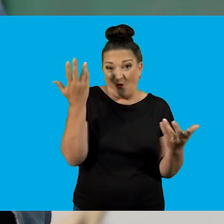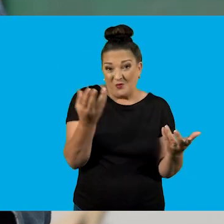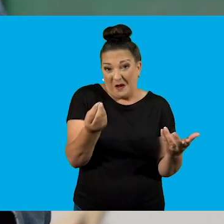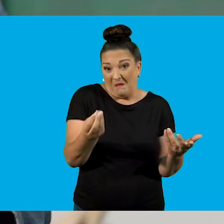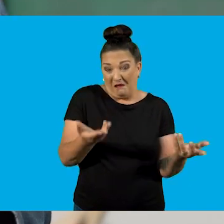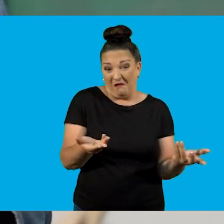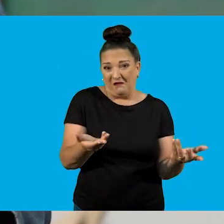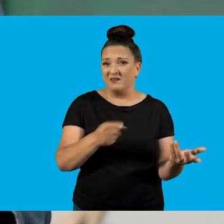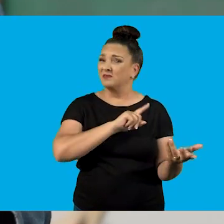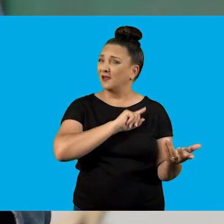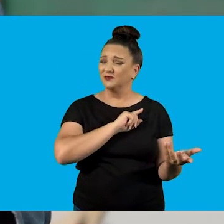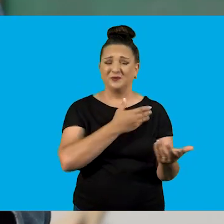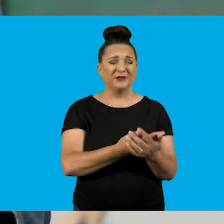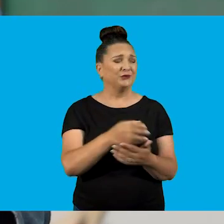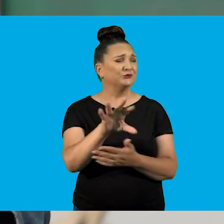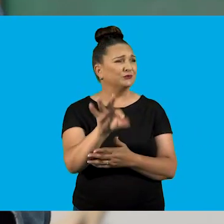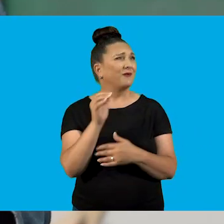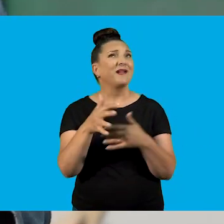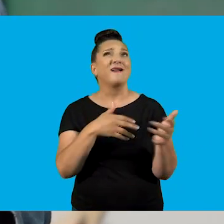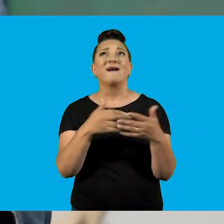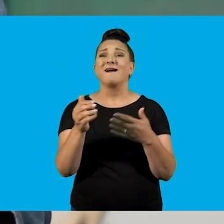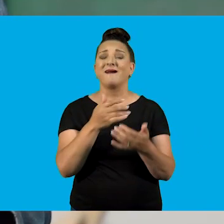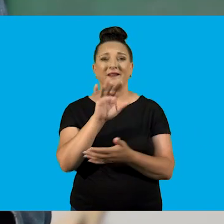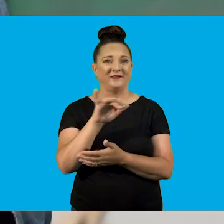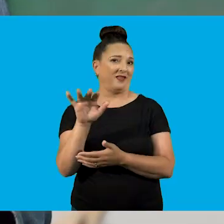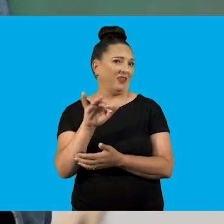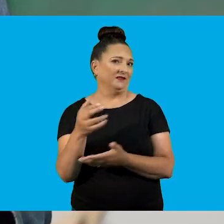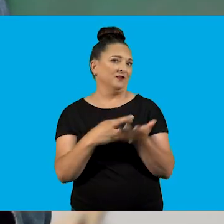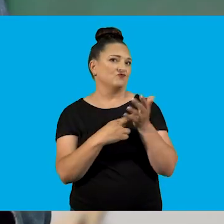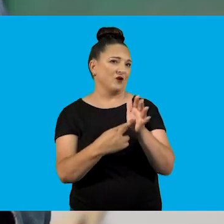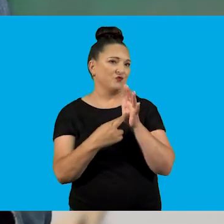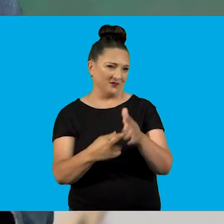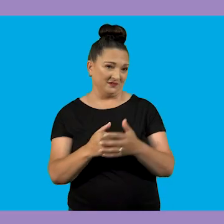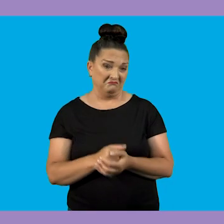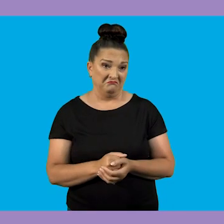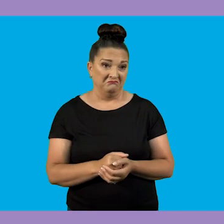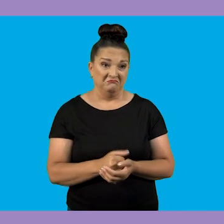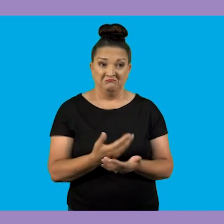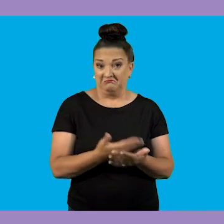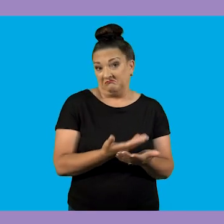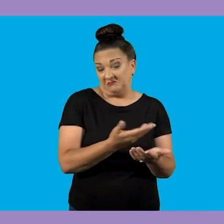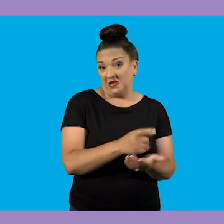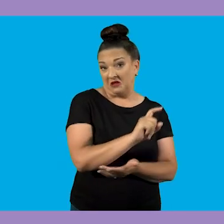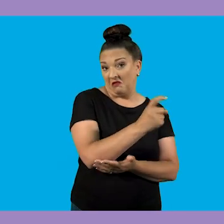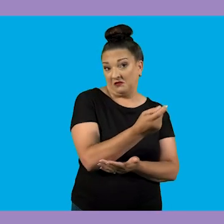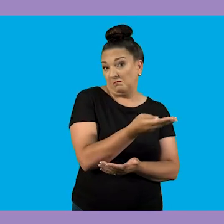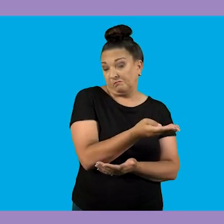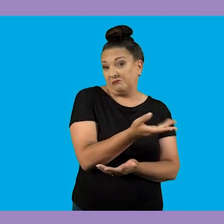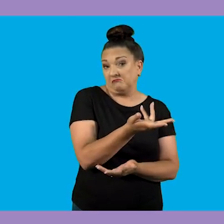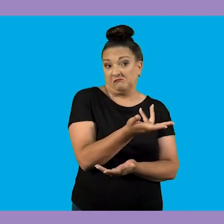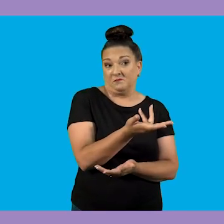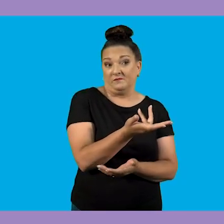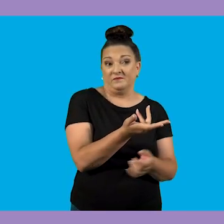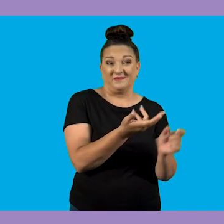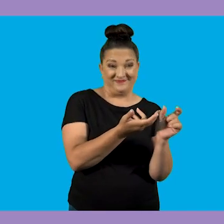it is a certain number. That means we can choose any letter that we want to represent this number. So we can say there x,